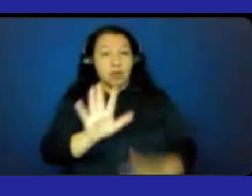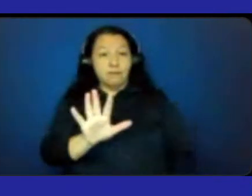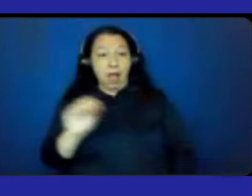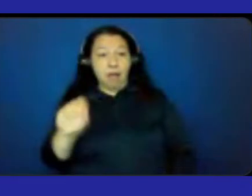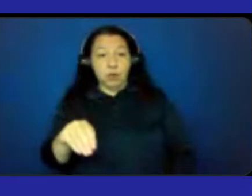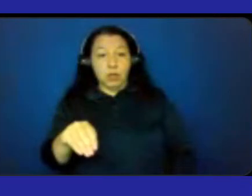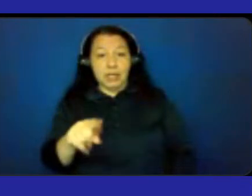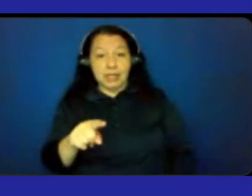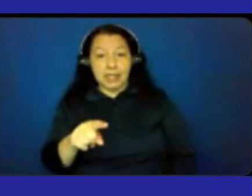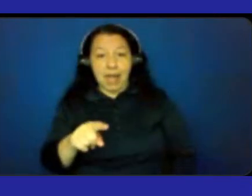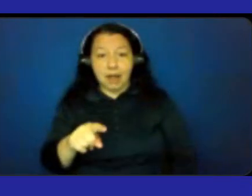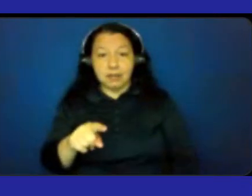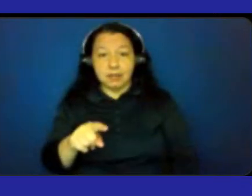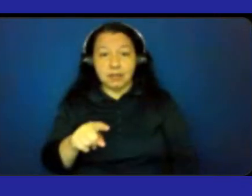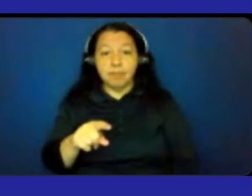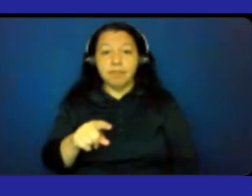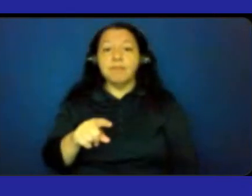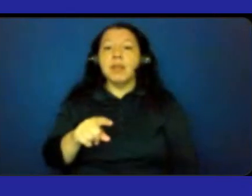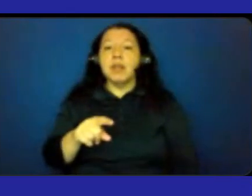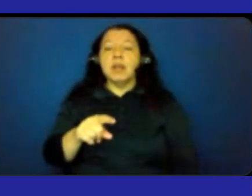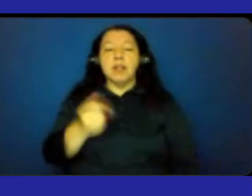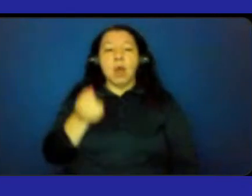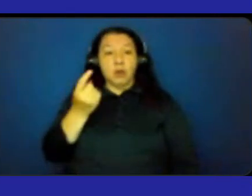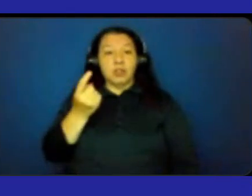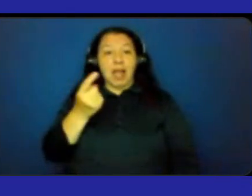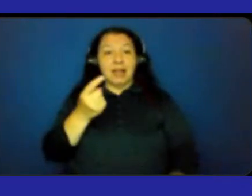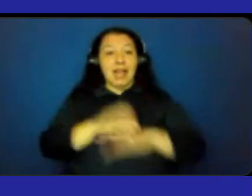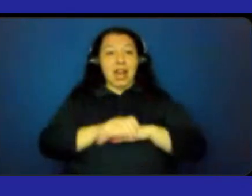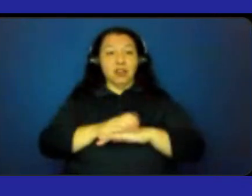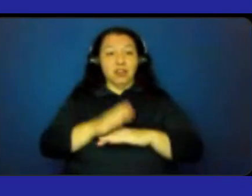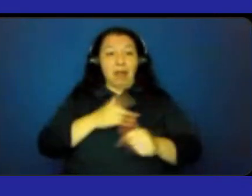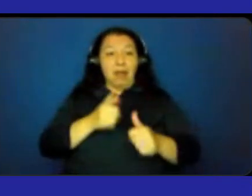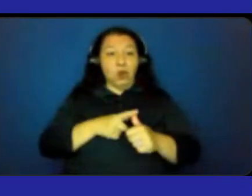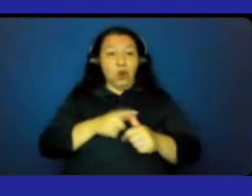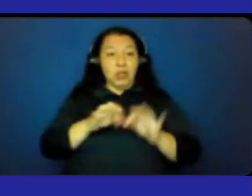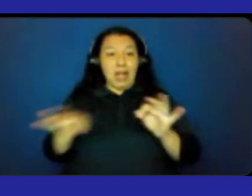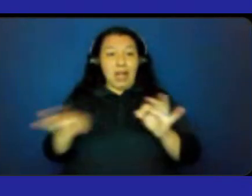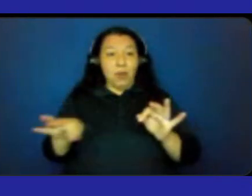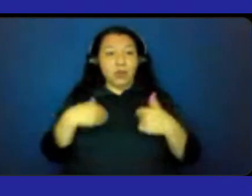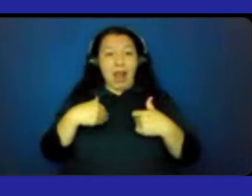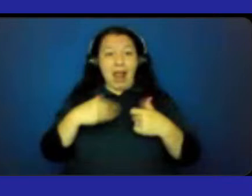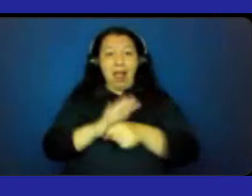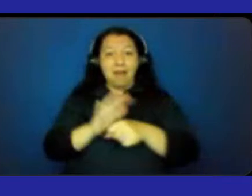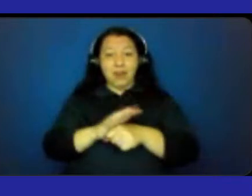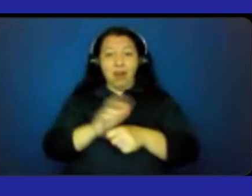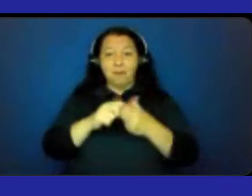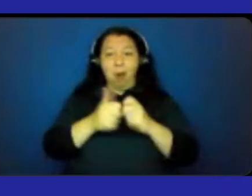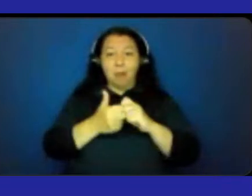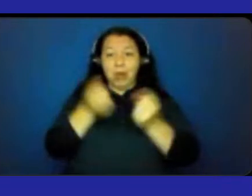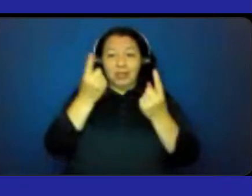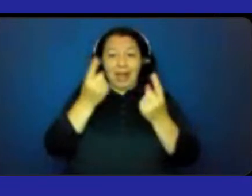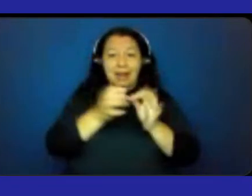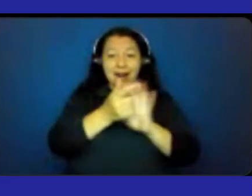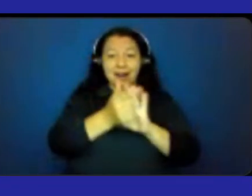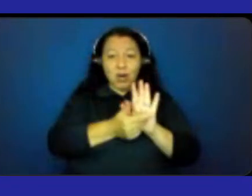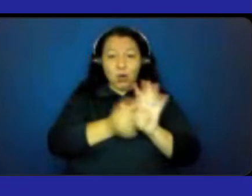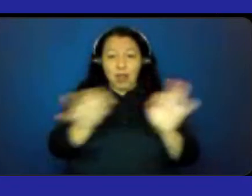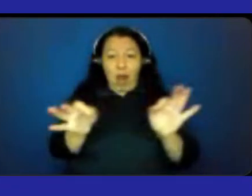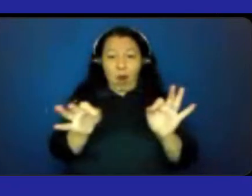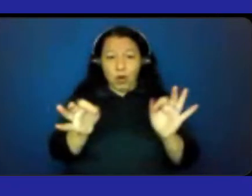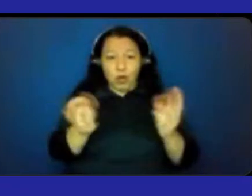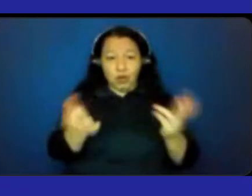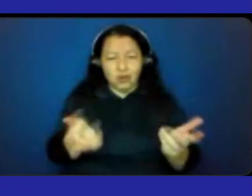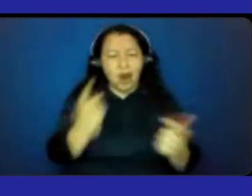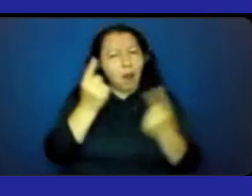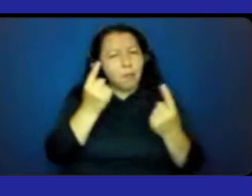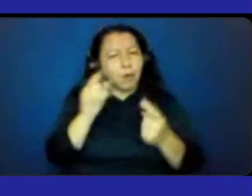were. And given that English is my first language, and I have enough trouble understanding legalese as it is, I'm just wondering